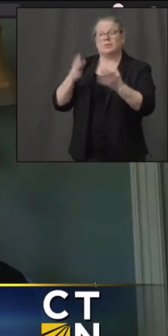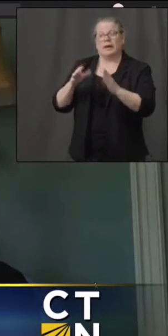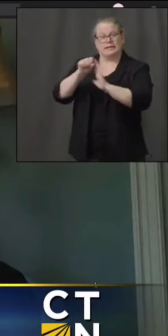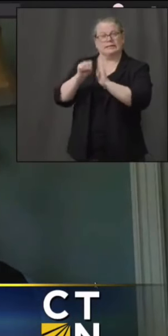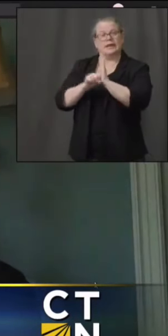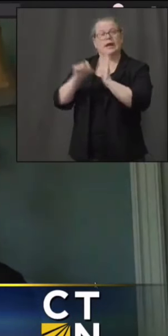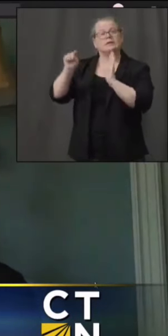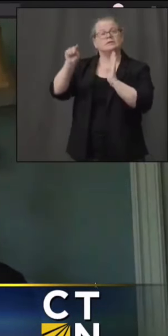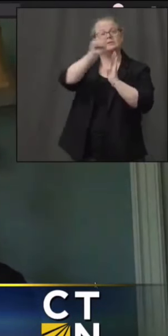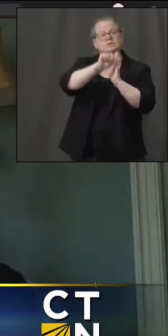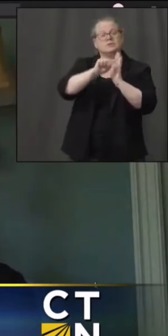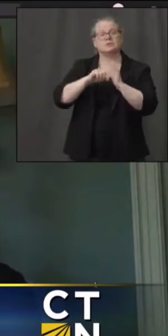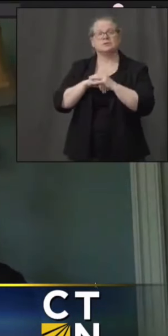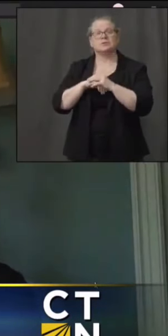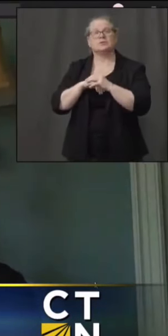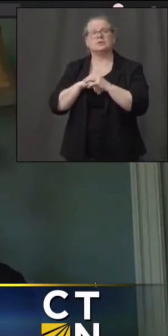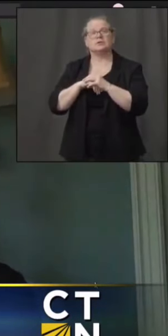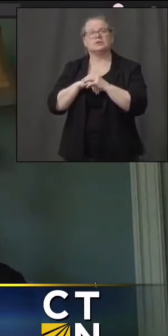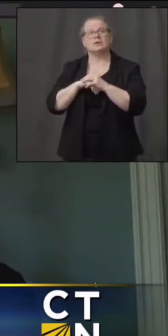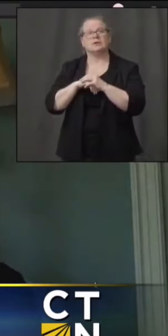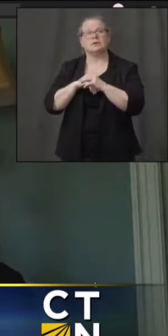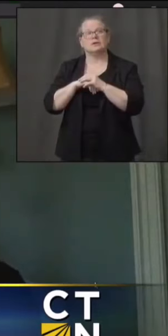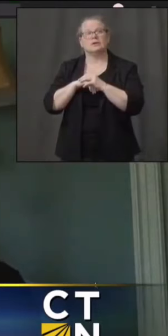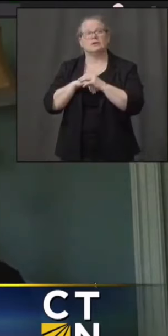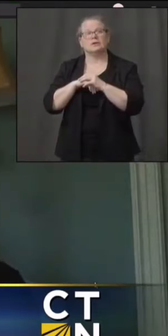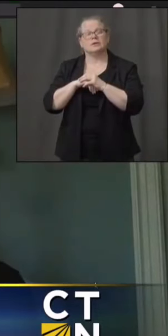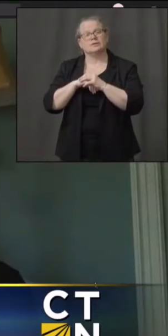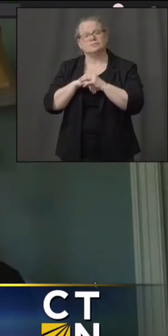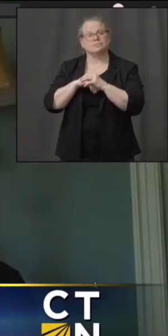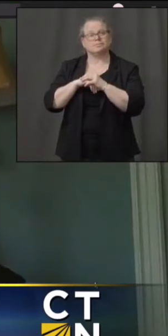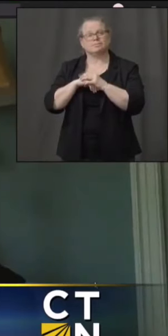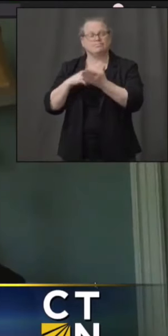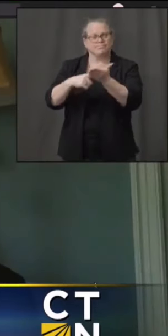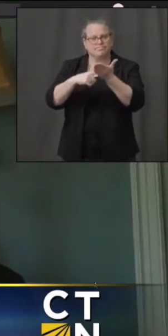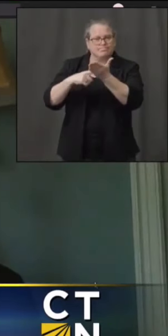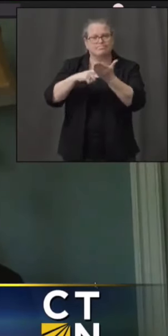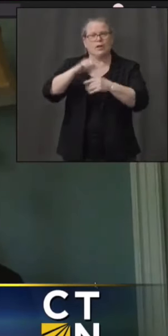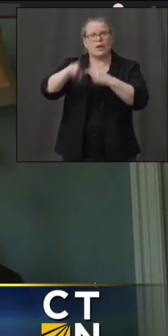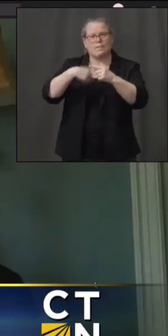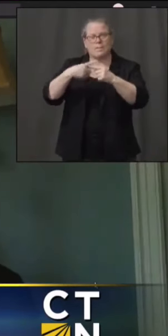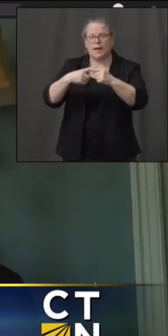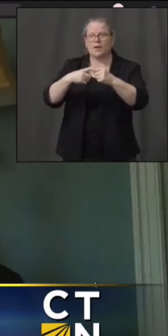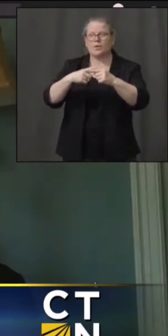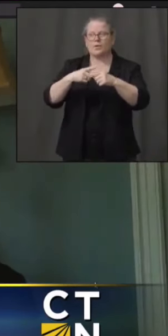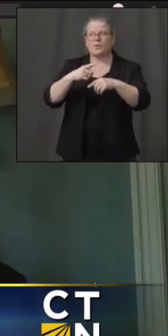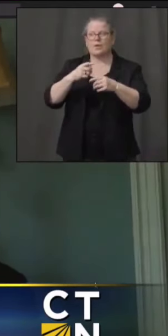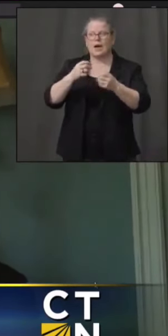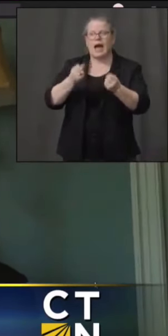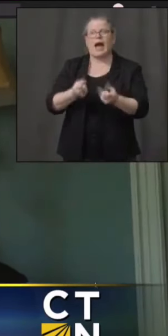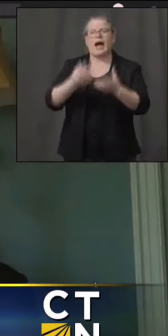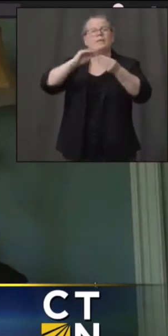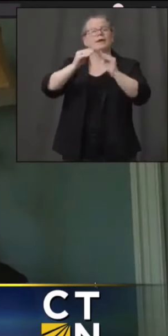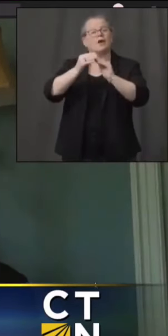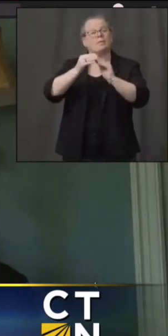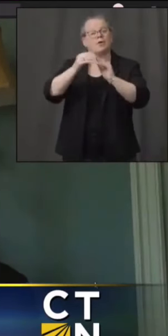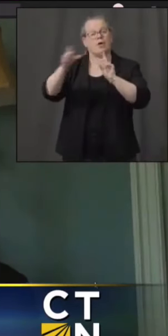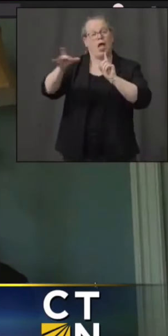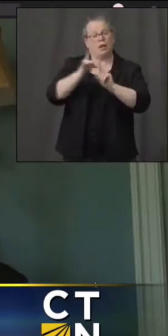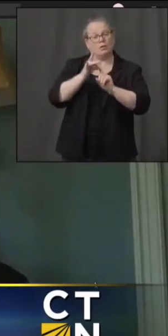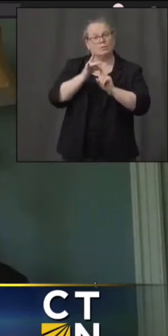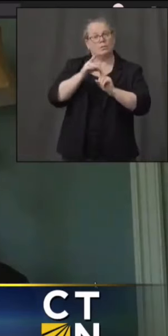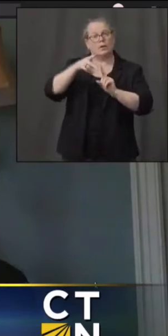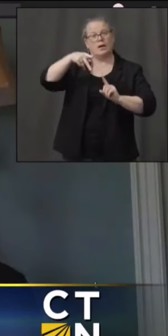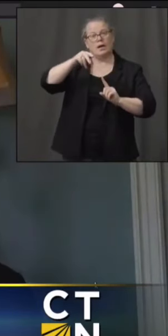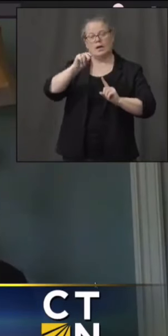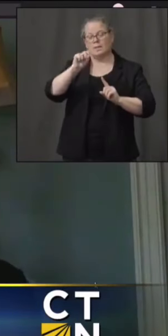what level of percent positive do you want to see. Many of you may remember at the beginning of the pandemic,